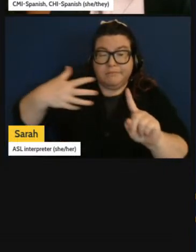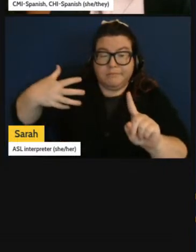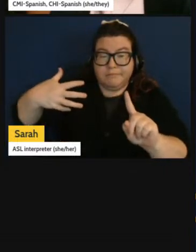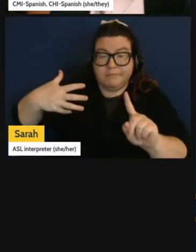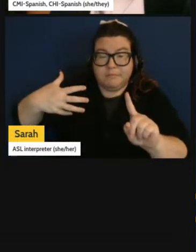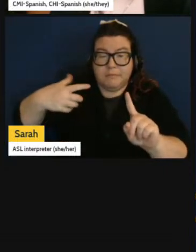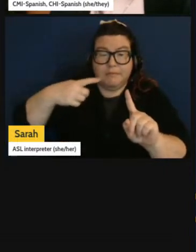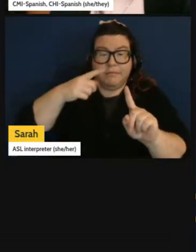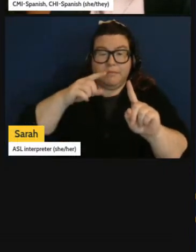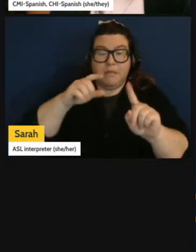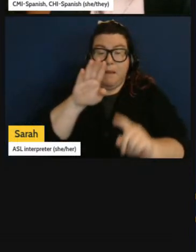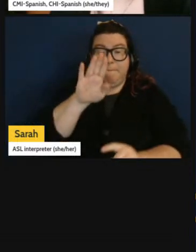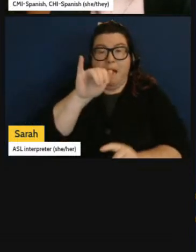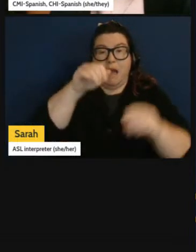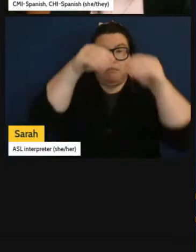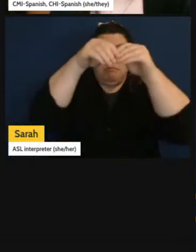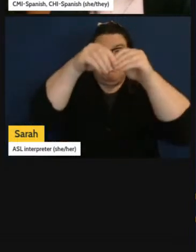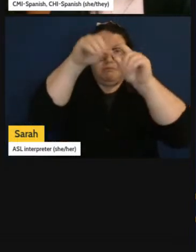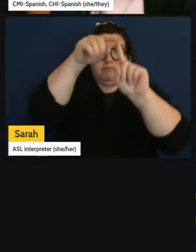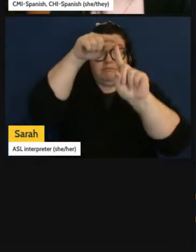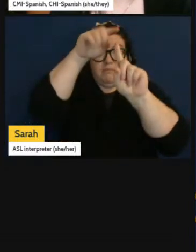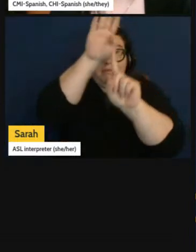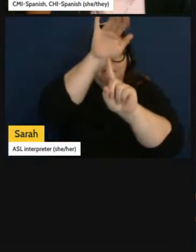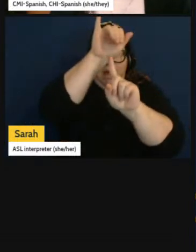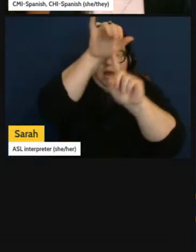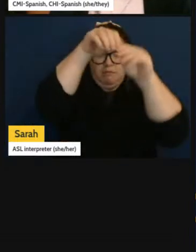umbrella term, bisexual.